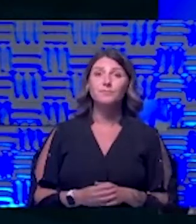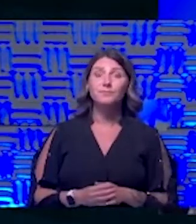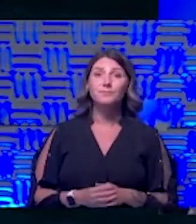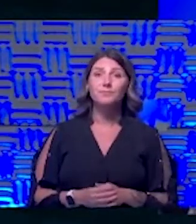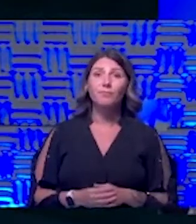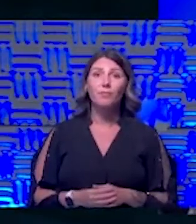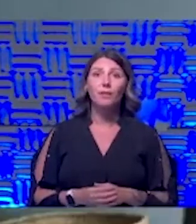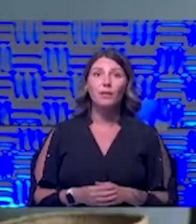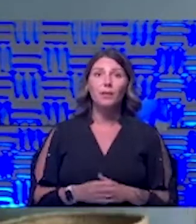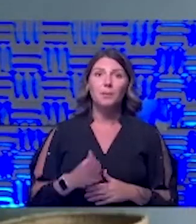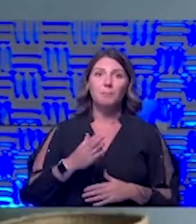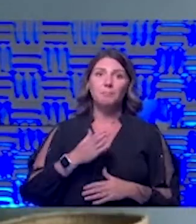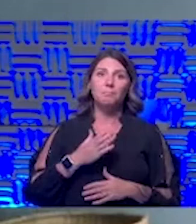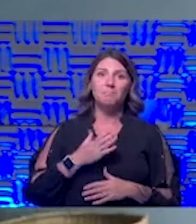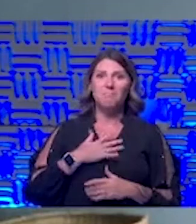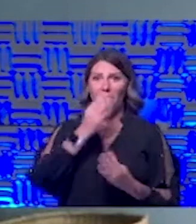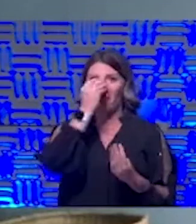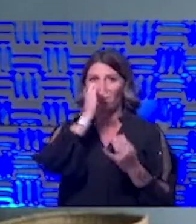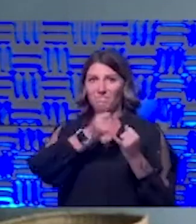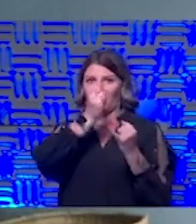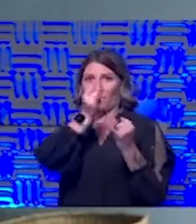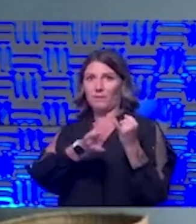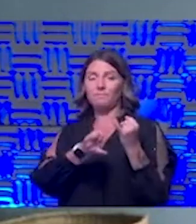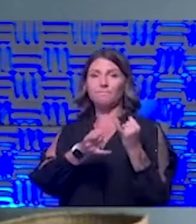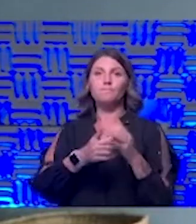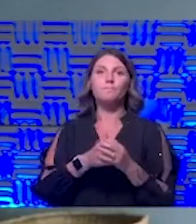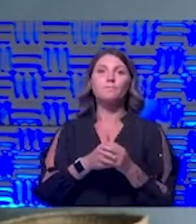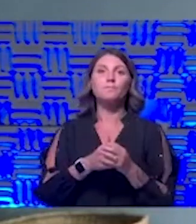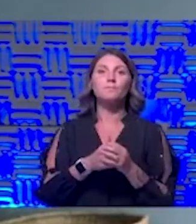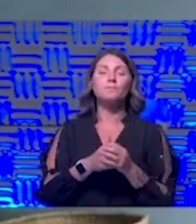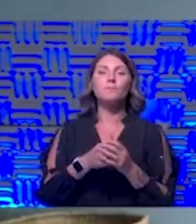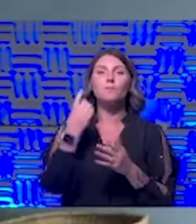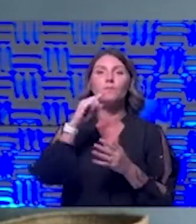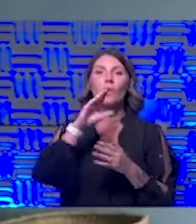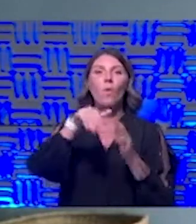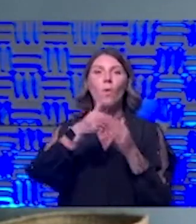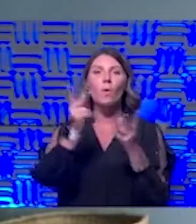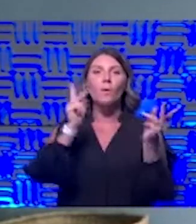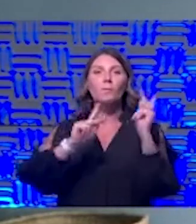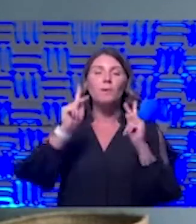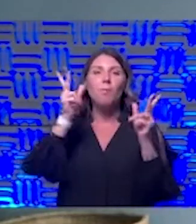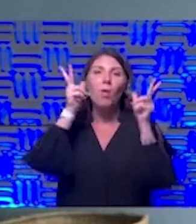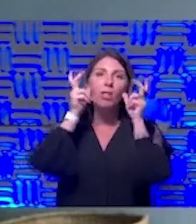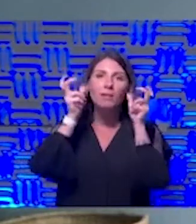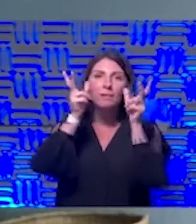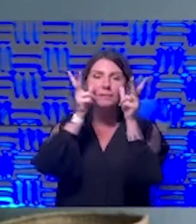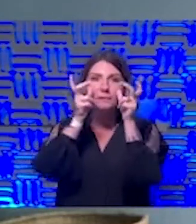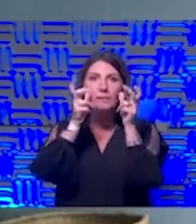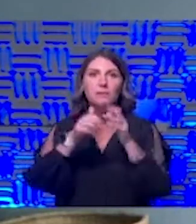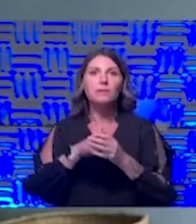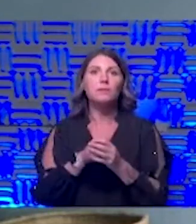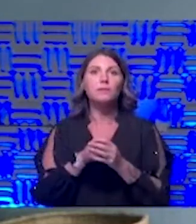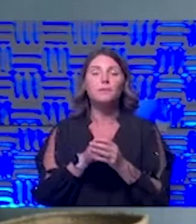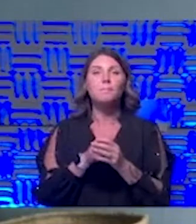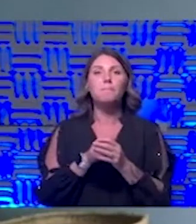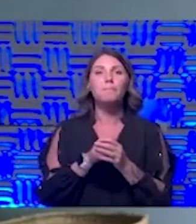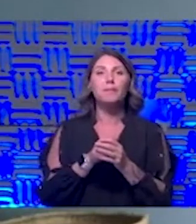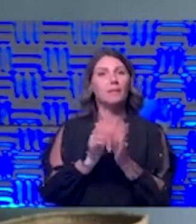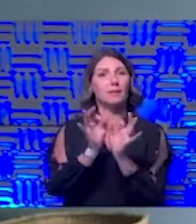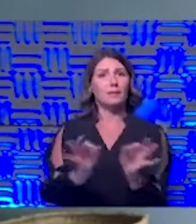The final thought that I have for the community of listeners is that it's important